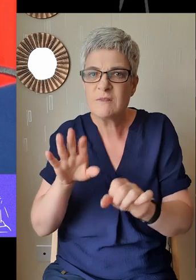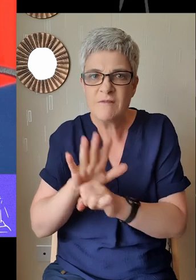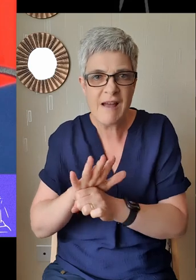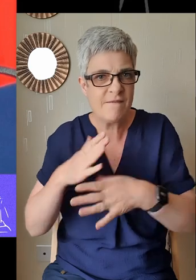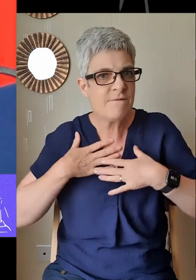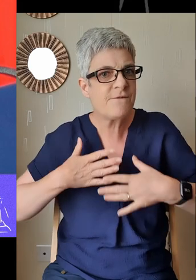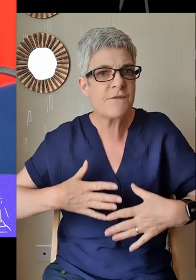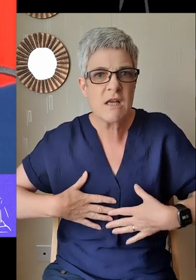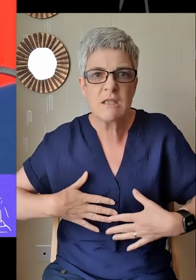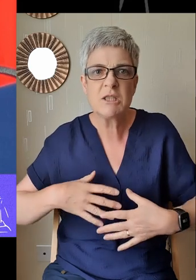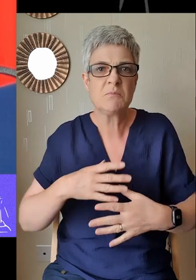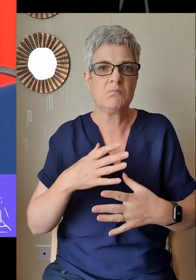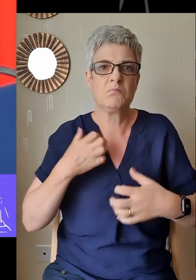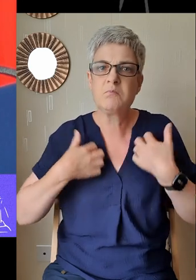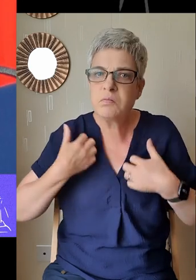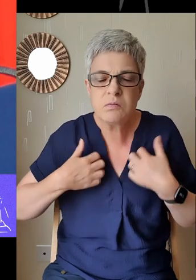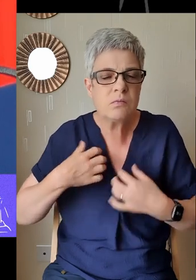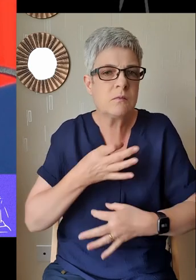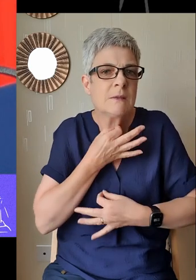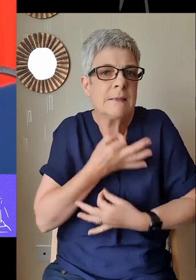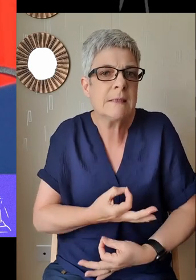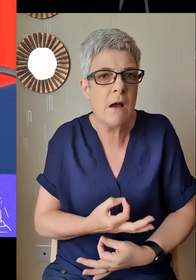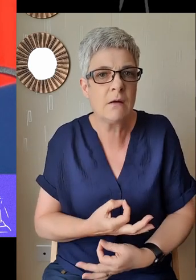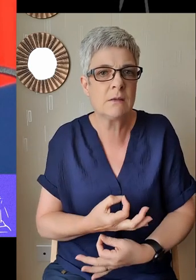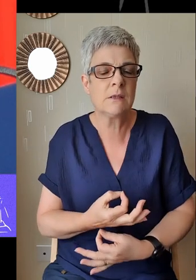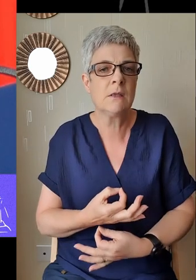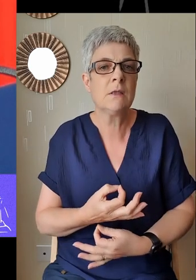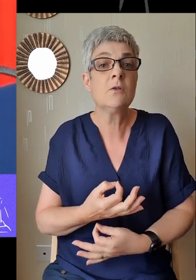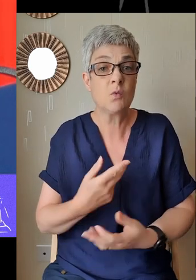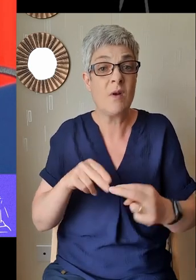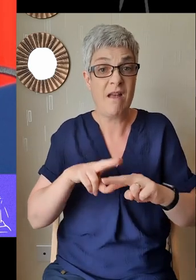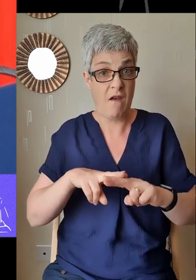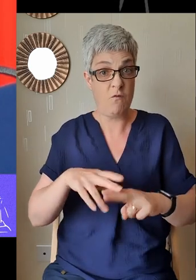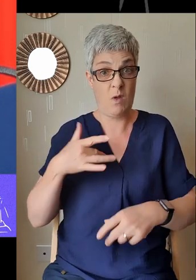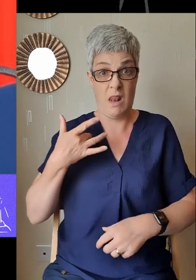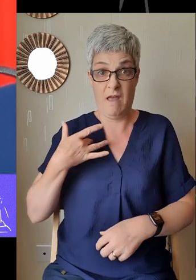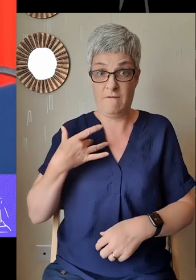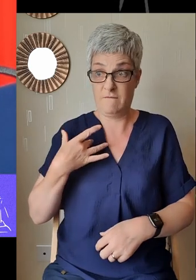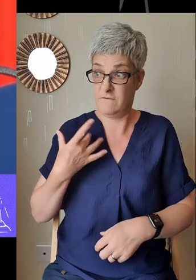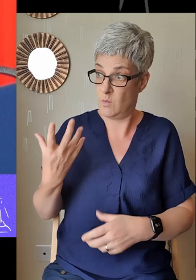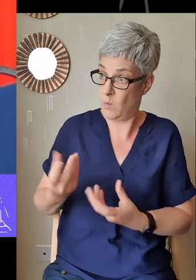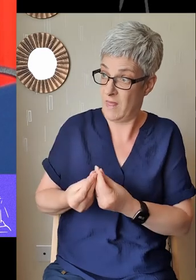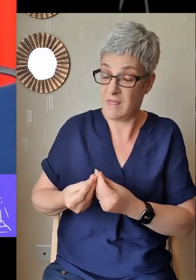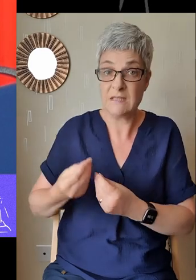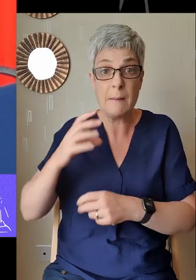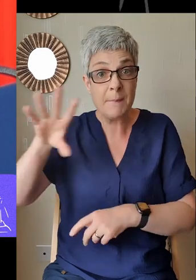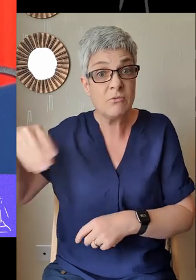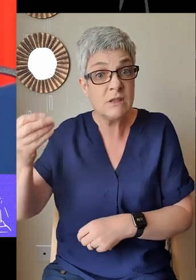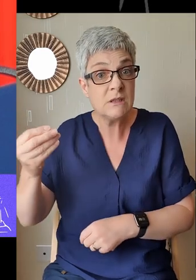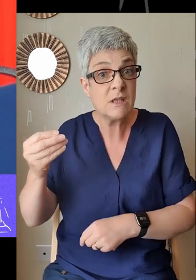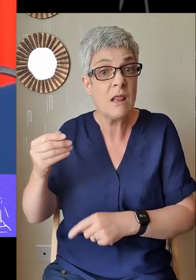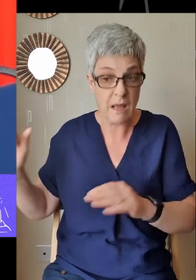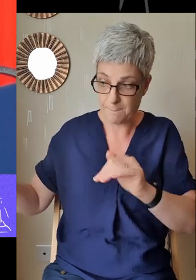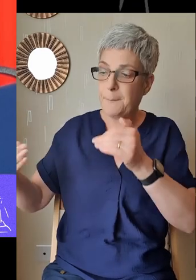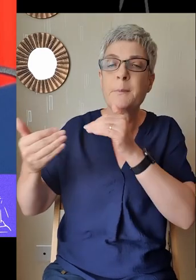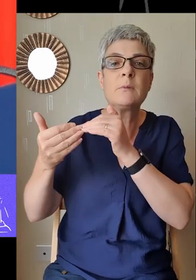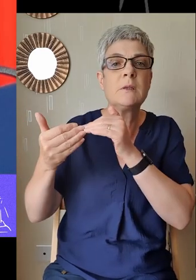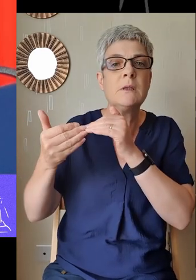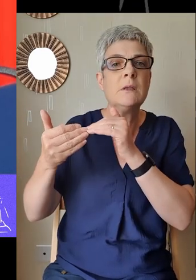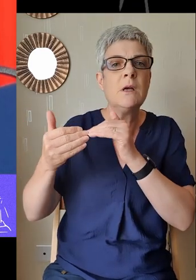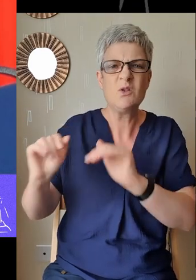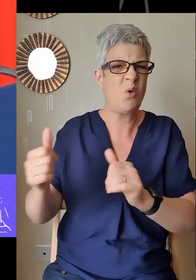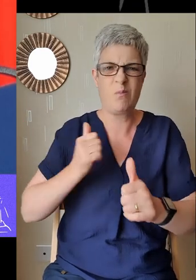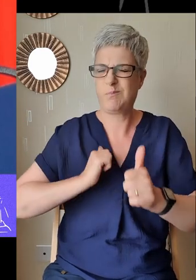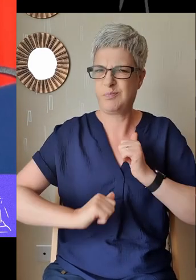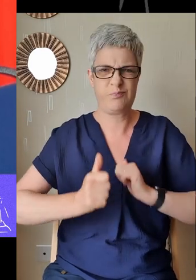desires. And since we live by the Spirit, let us keep in step with the Spirit. Let us not become